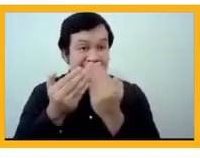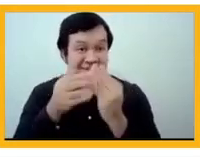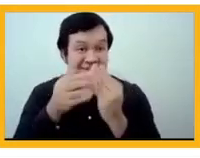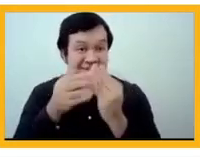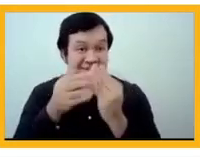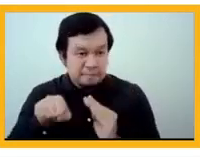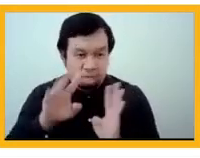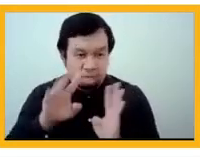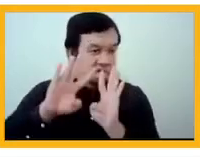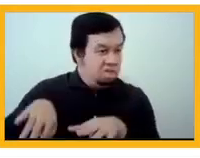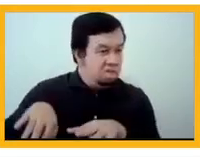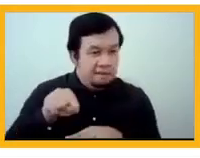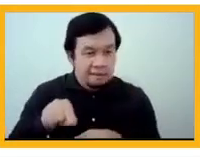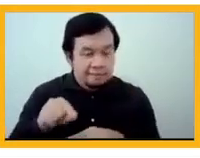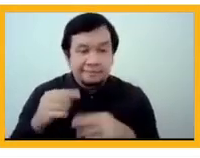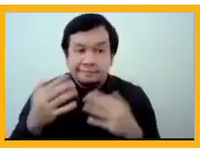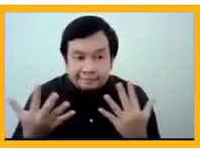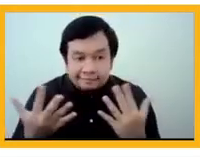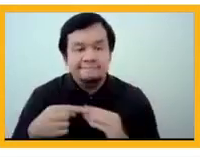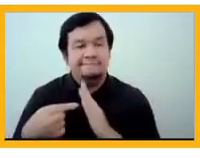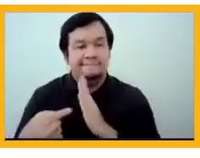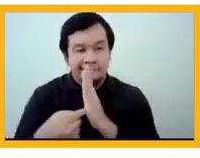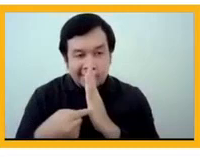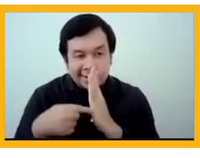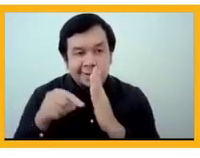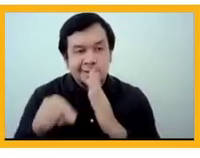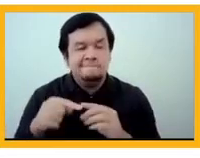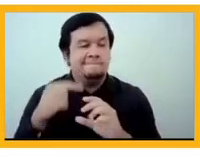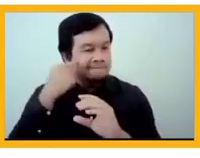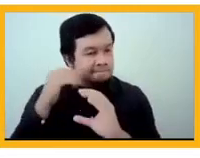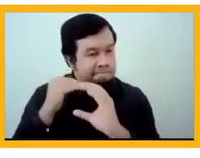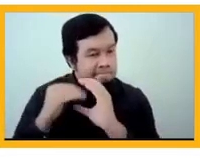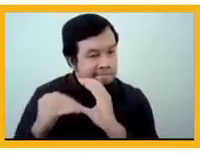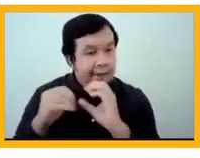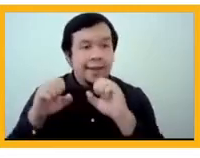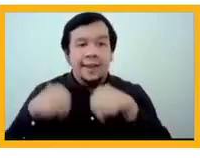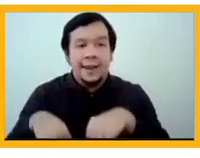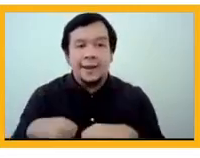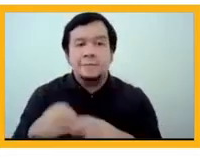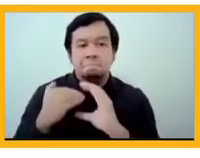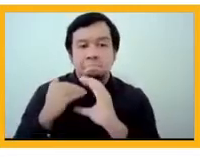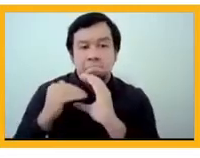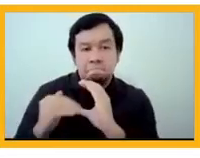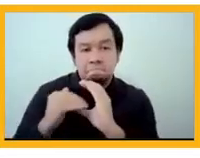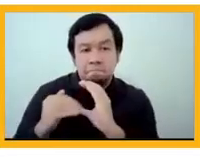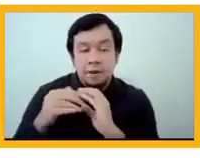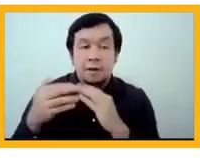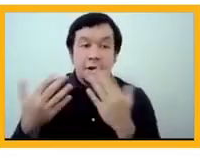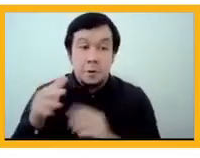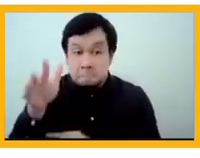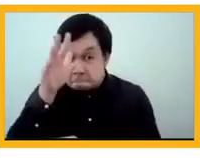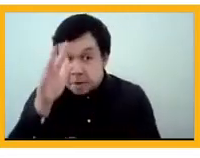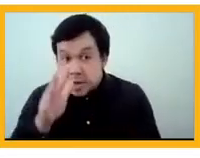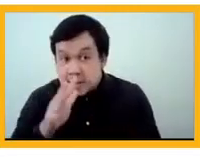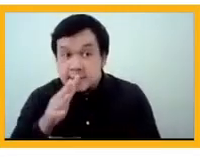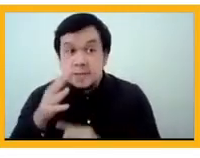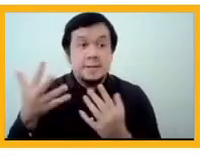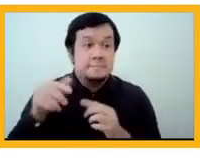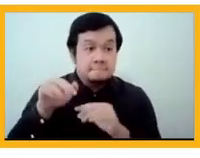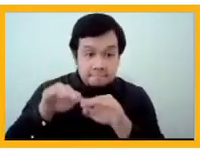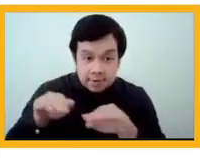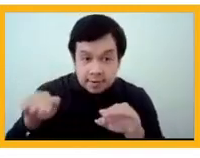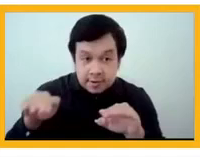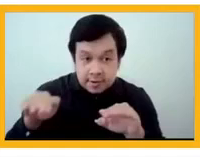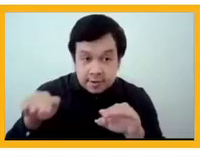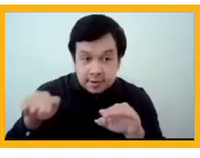is also start engaging with parents and parent groups. So you can see why there's so much excitement around different aspects of technology in education